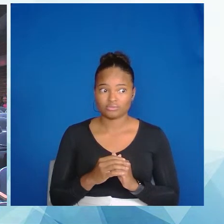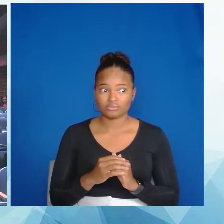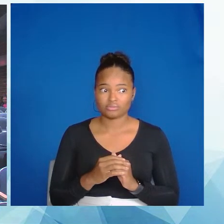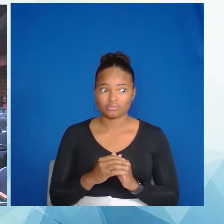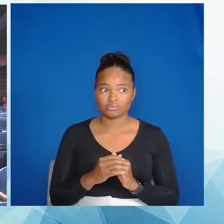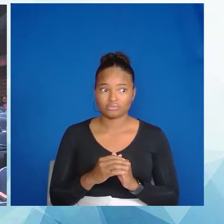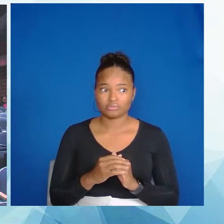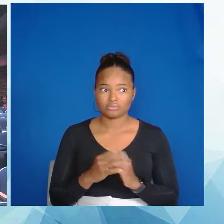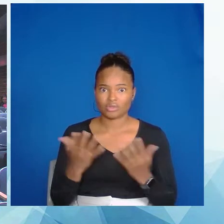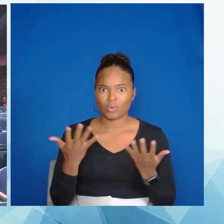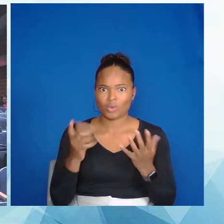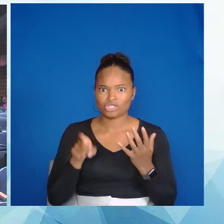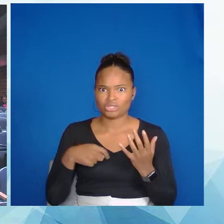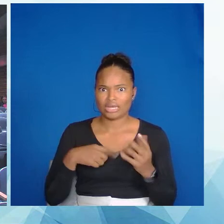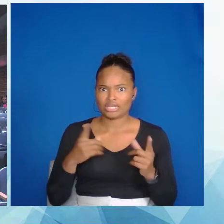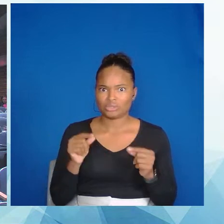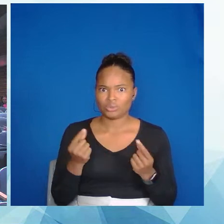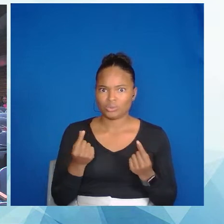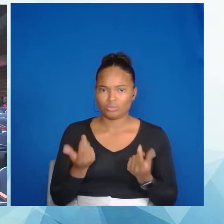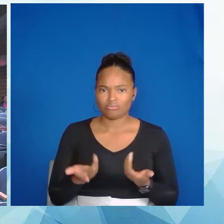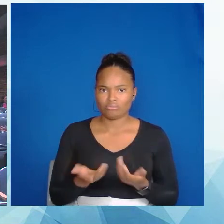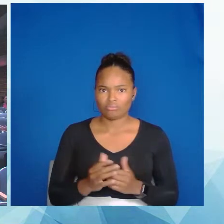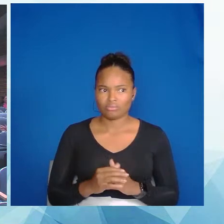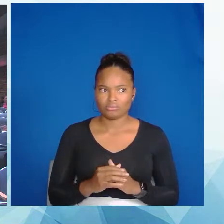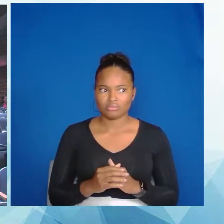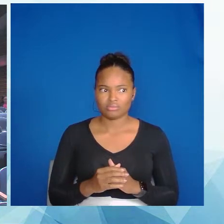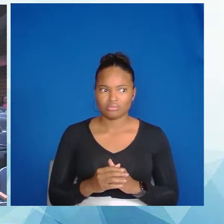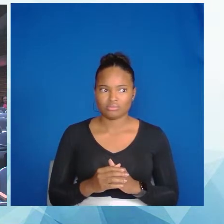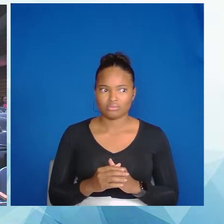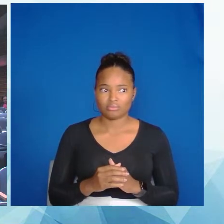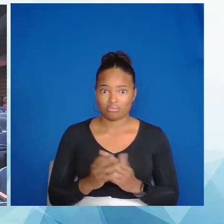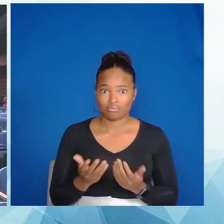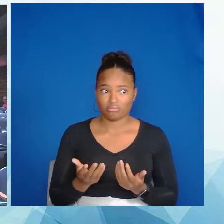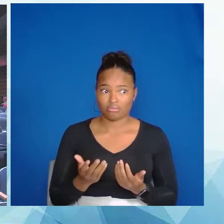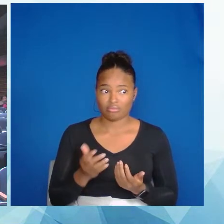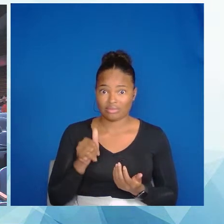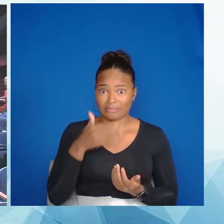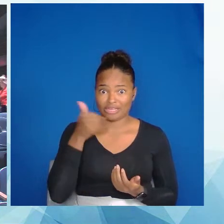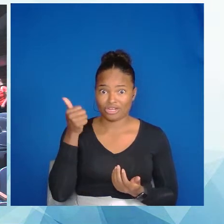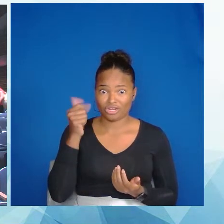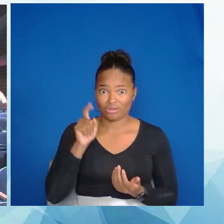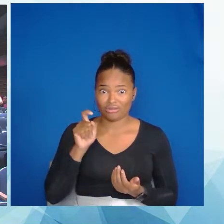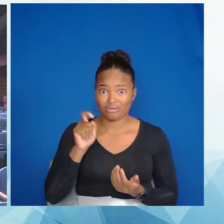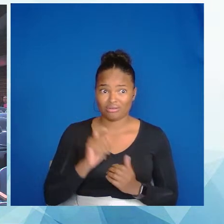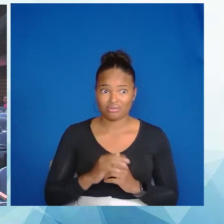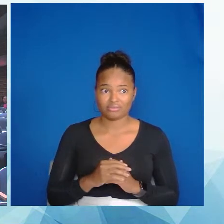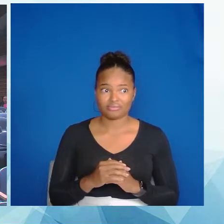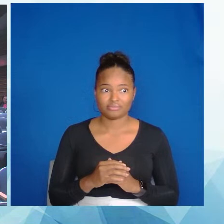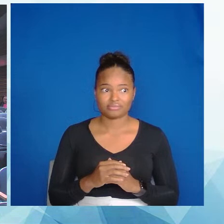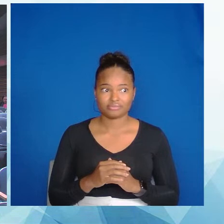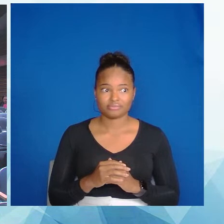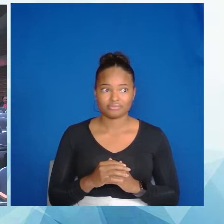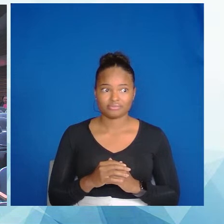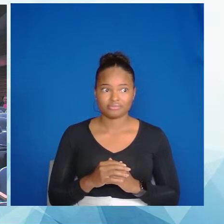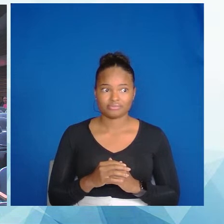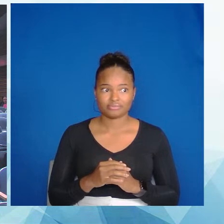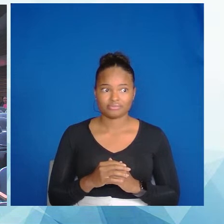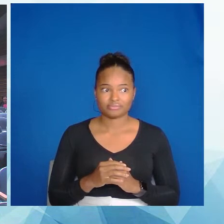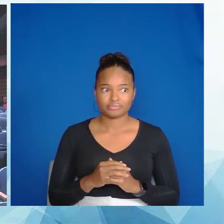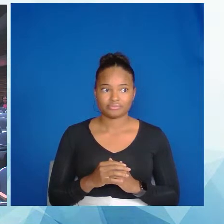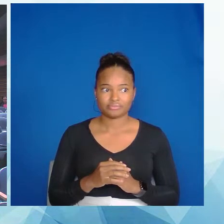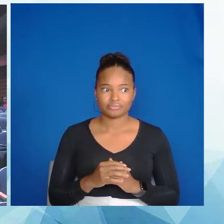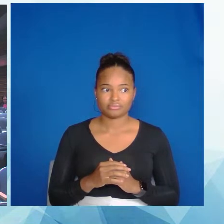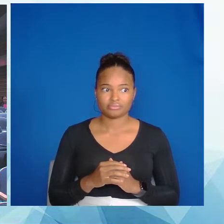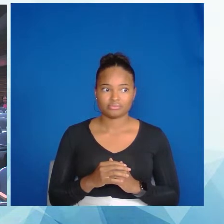No? What should I do? Get a little closer to the mic. Is that better? It doesn't matter. Okay.